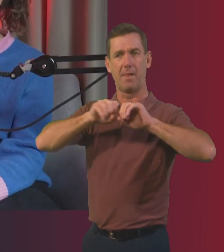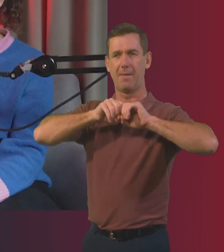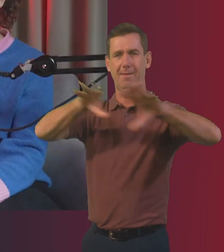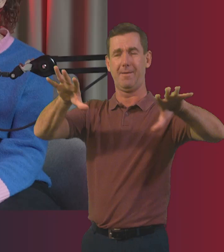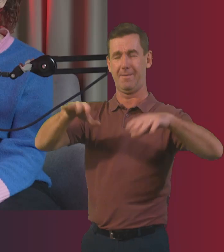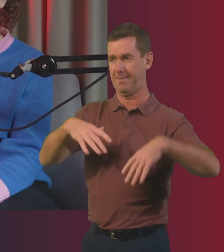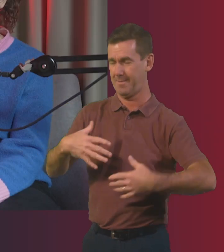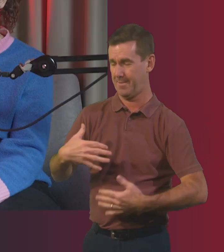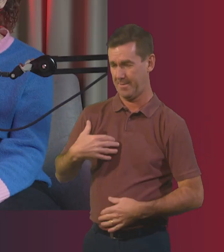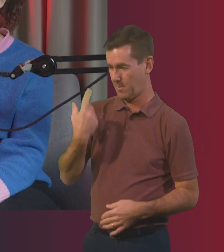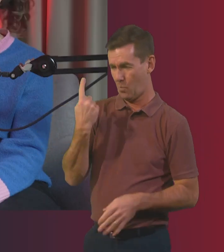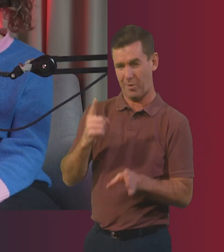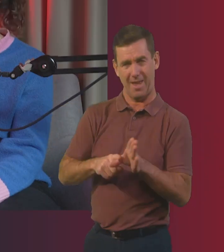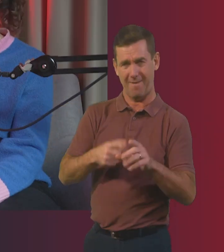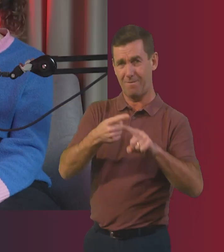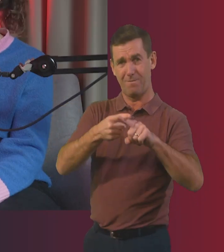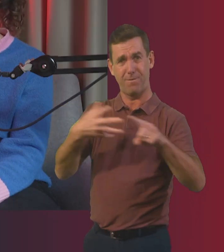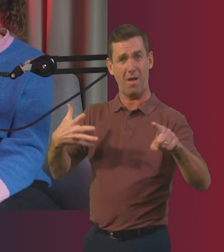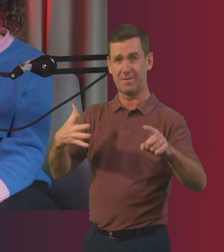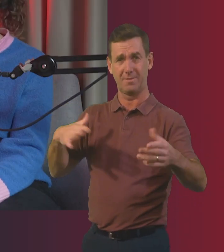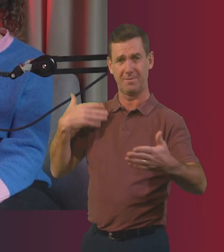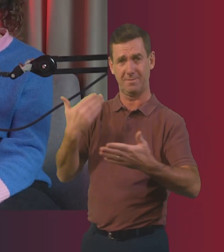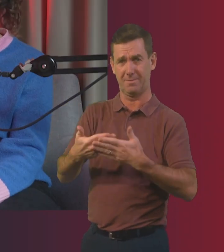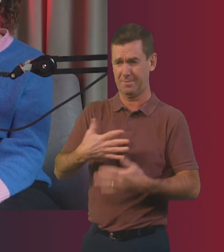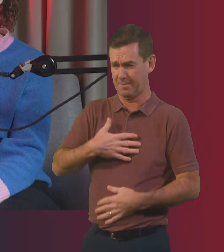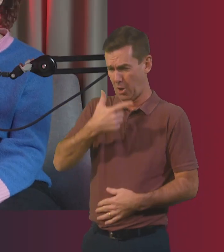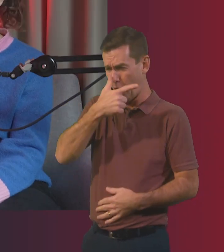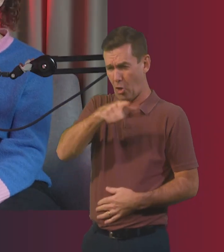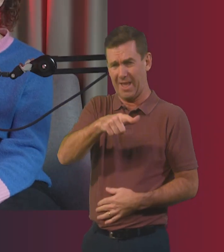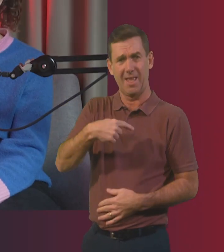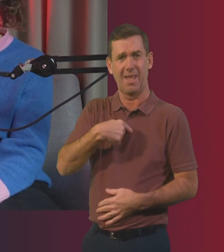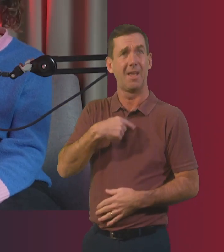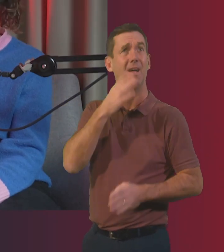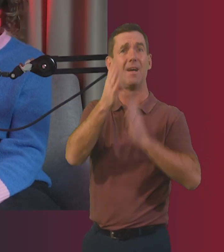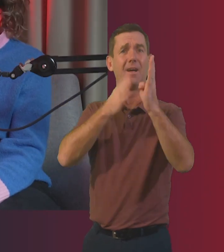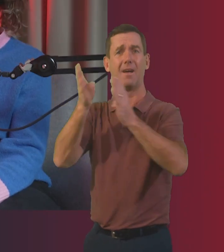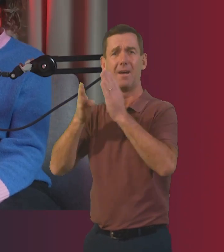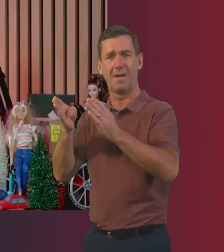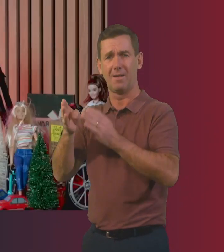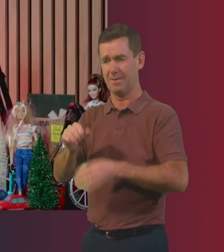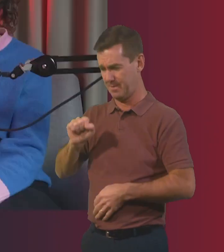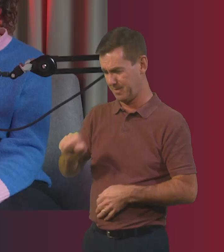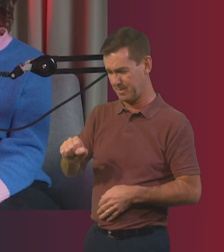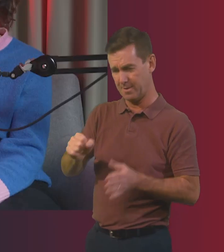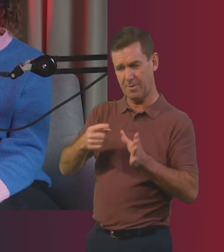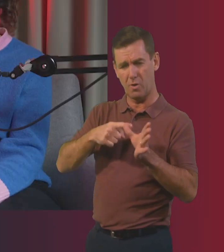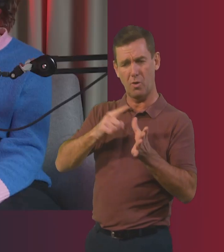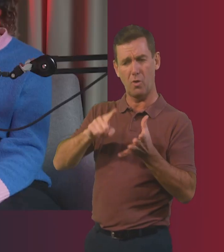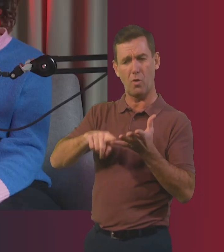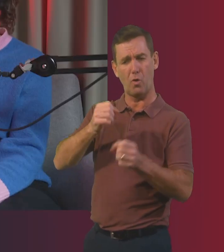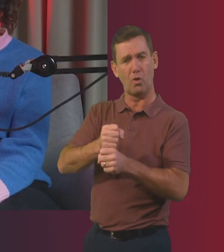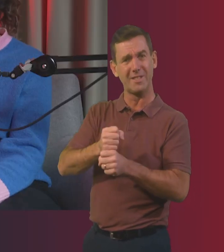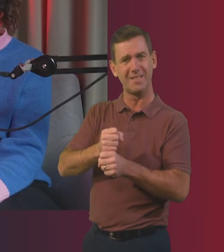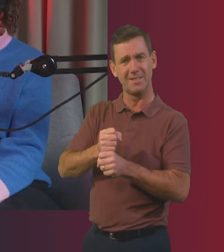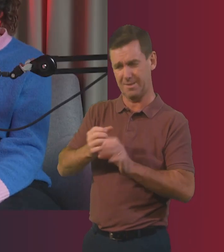fast, and I've been so lucky. I've got to do so much, and so much has changed. I got him in August. Wow. It's been the best. It's been the